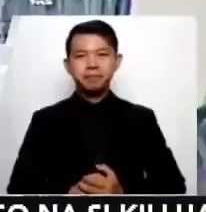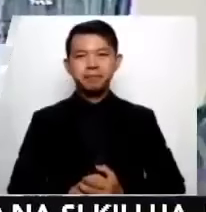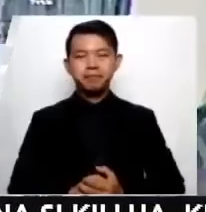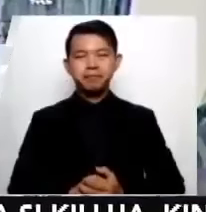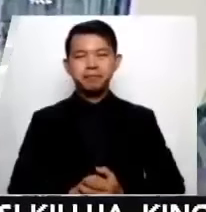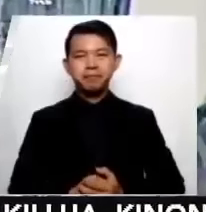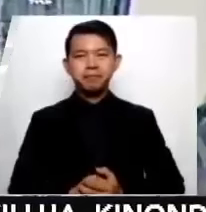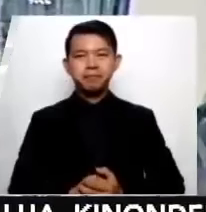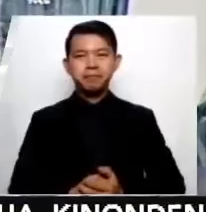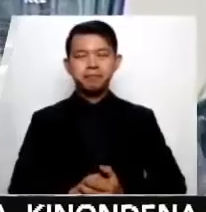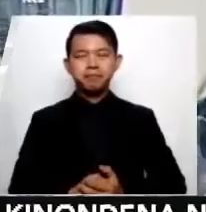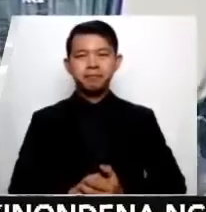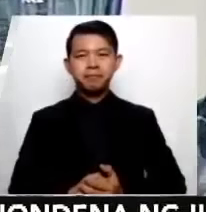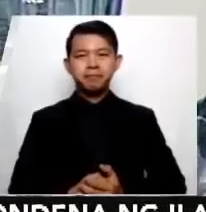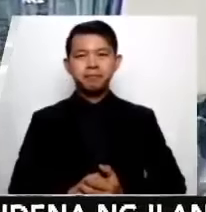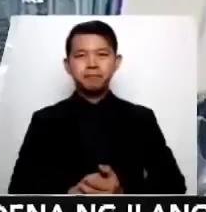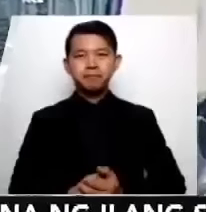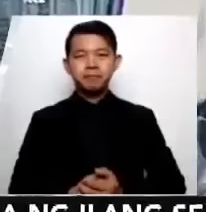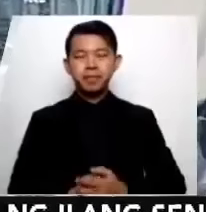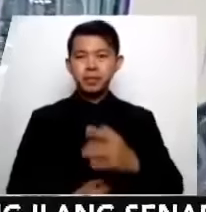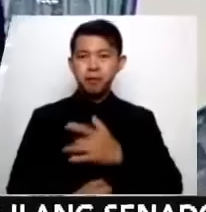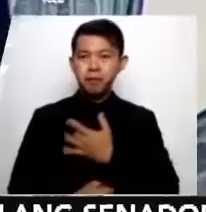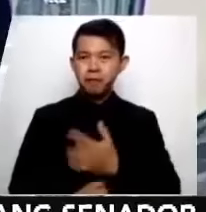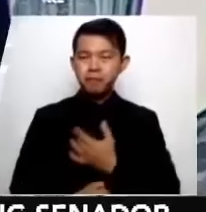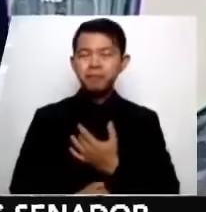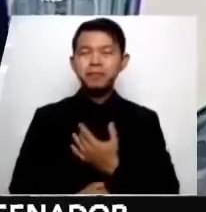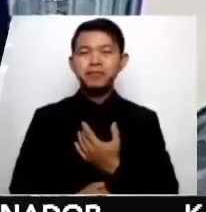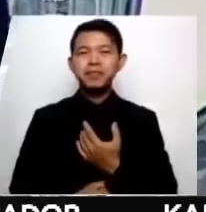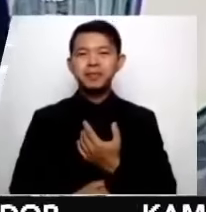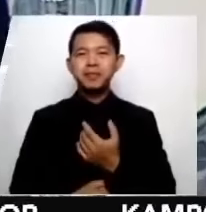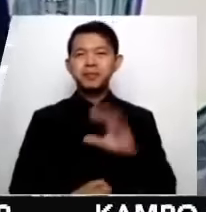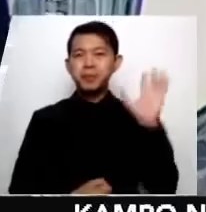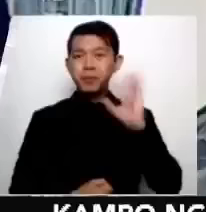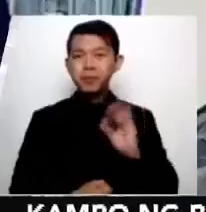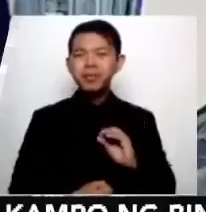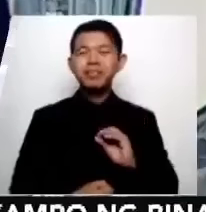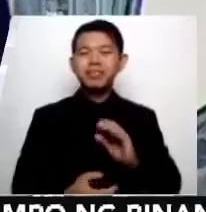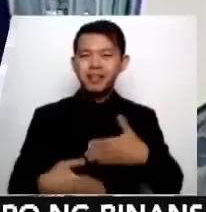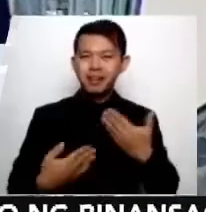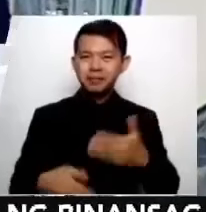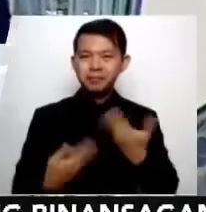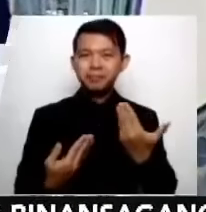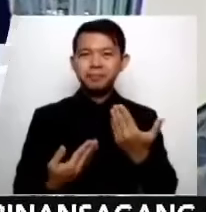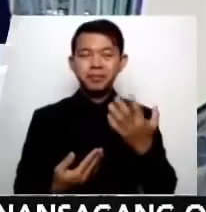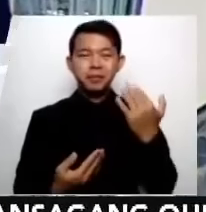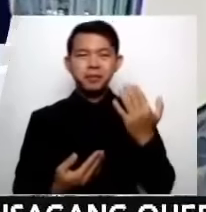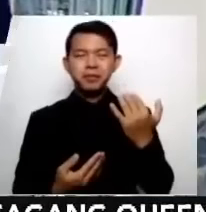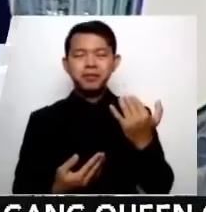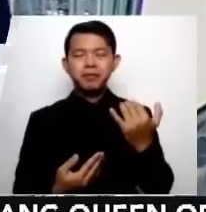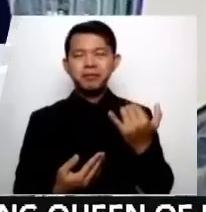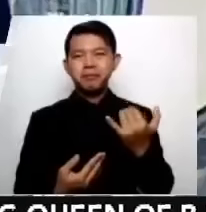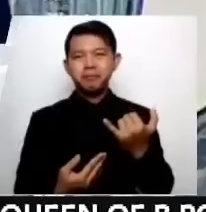There was this feeling of a unique kind of happiness because of the sense of unity,